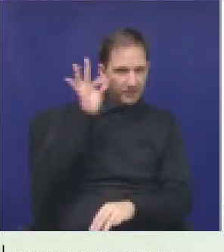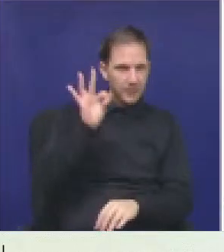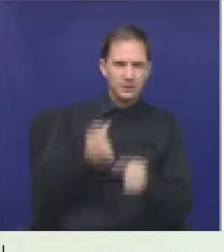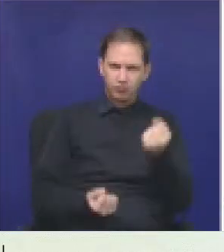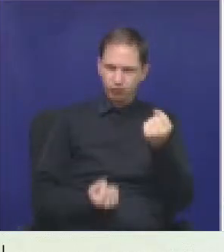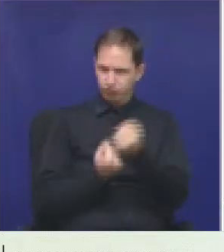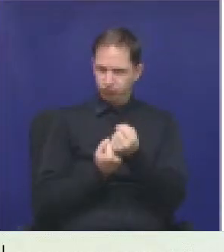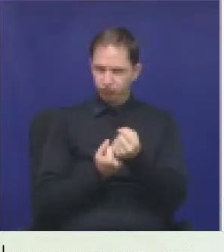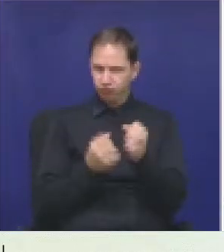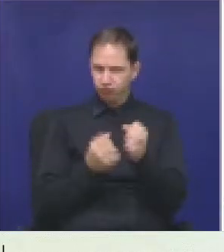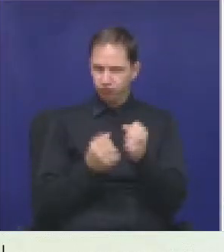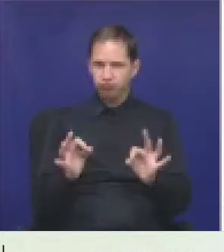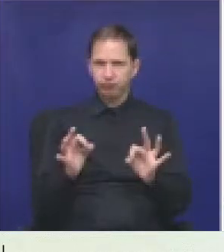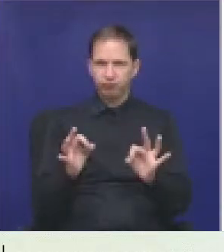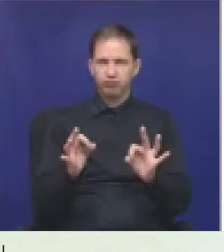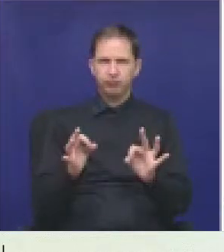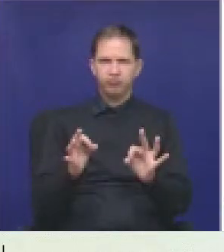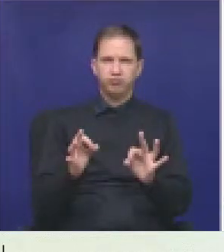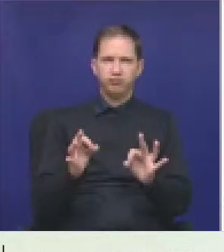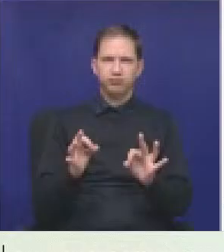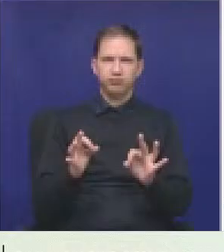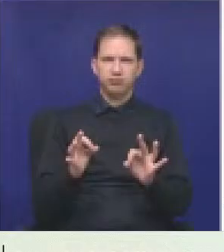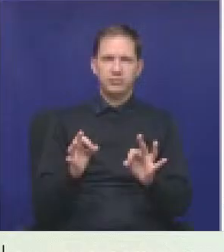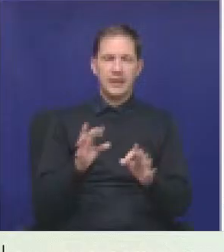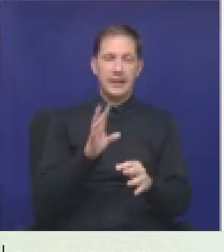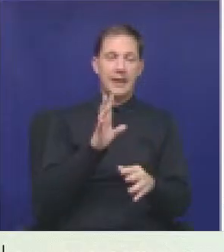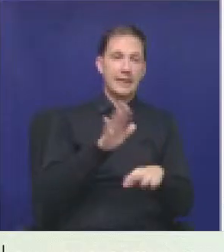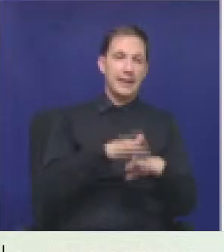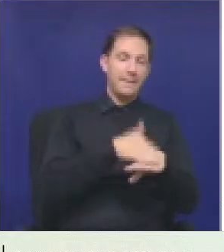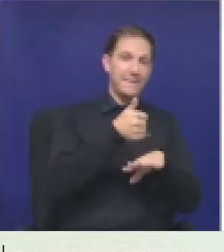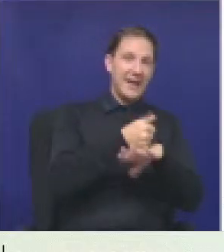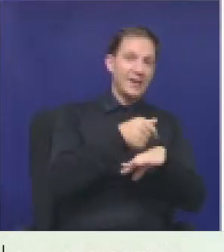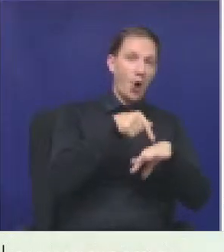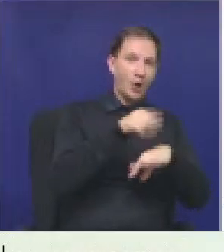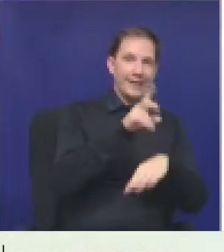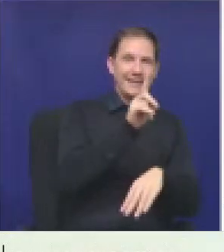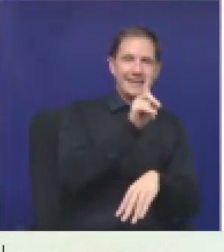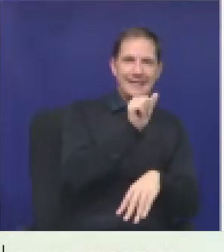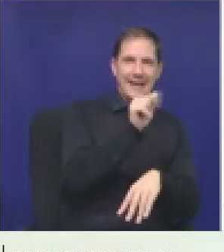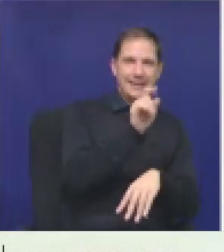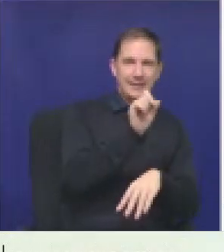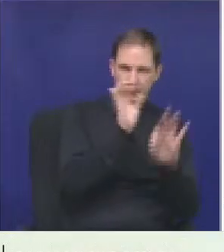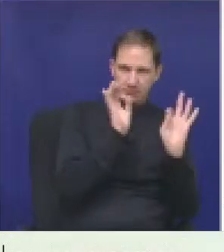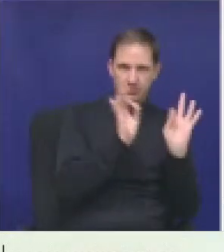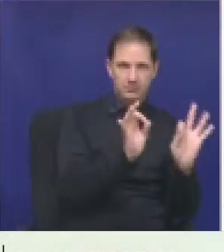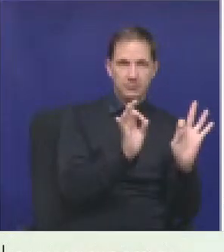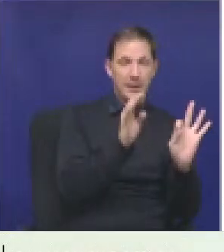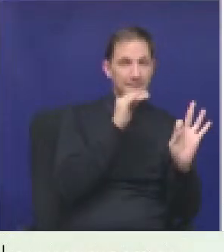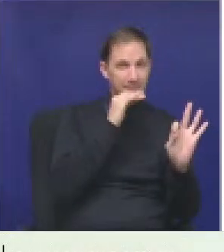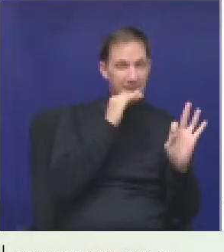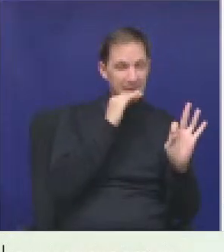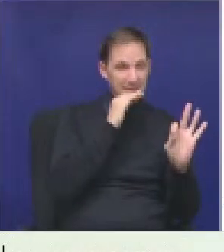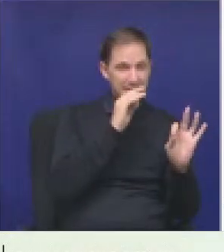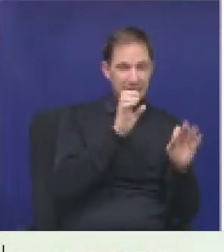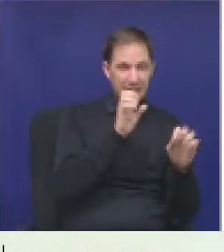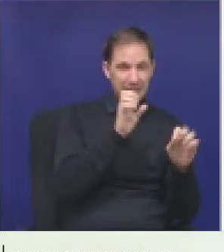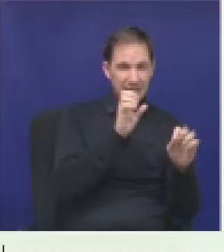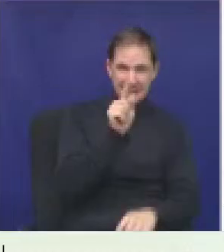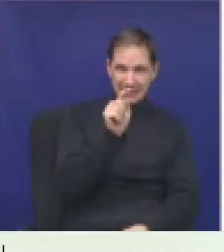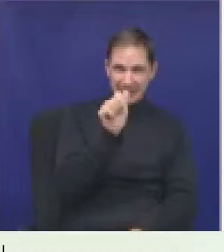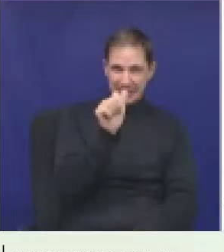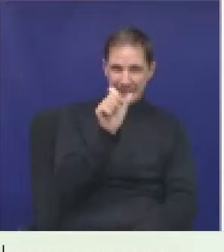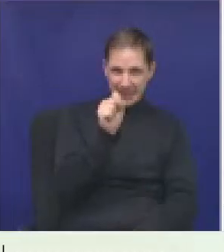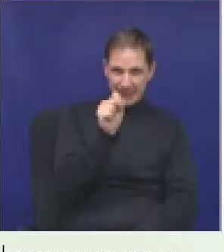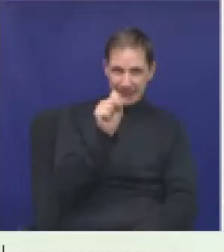credible, disaggregated, and timely data. This does not only require Stats SA to have the capacity to